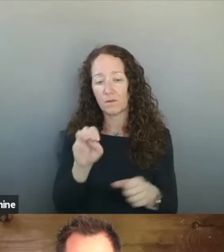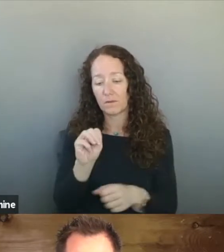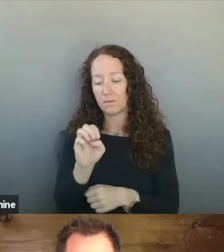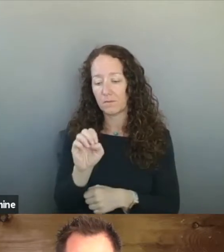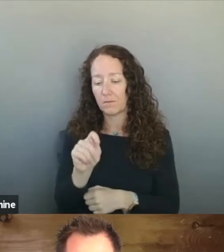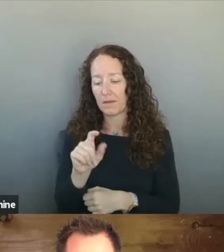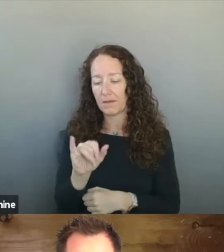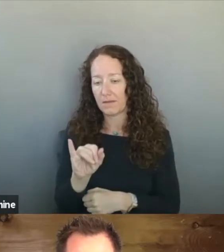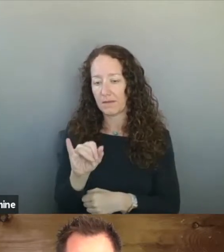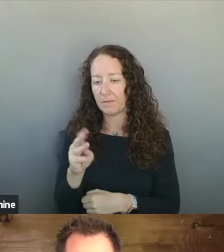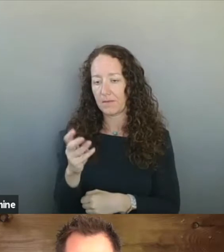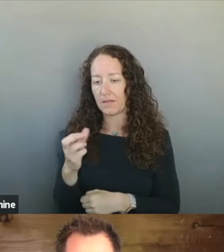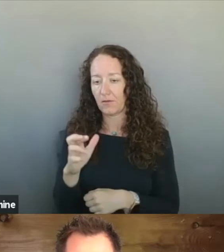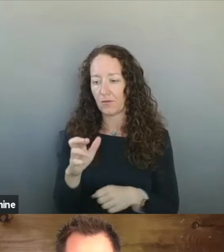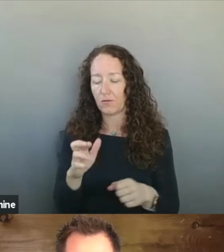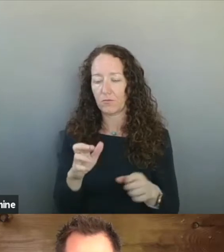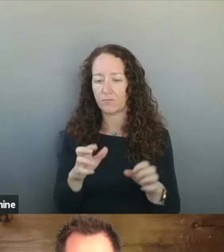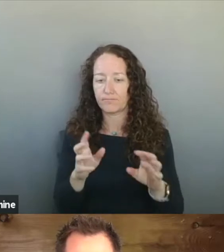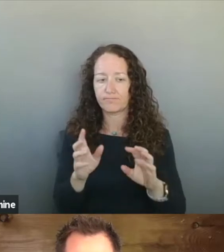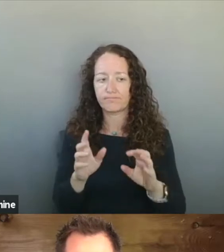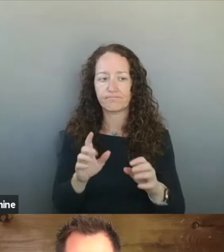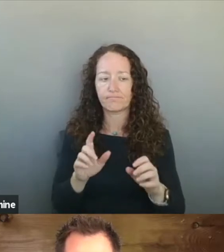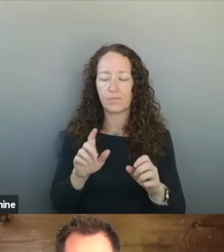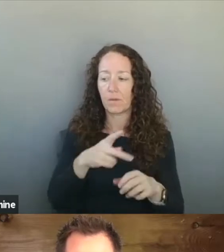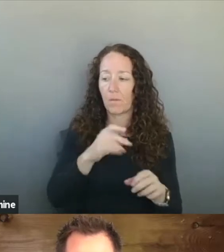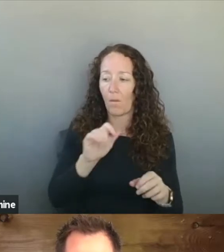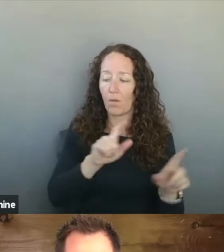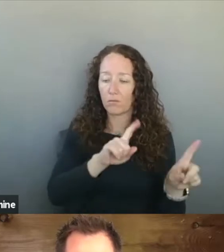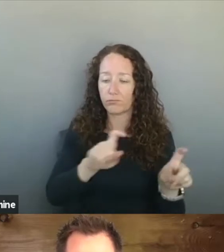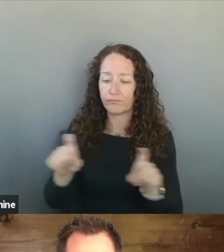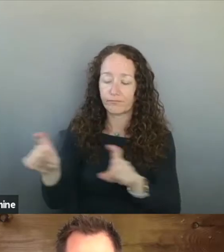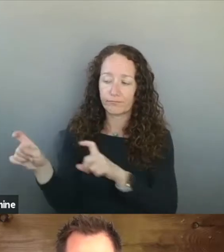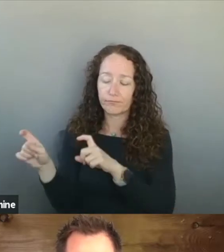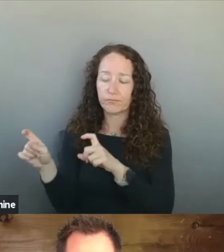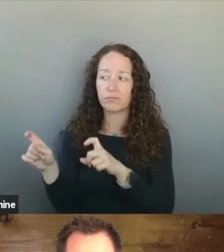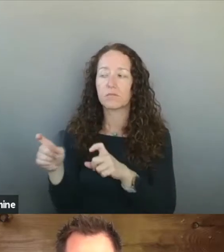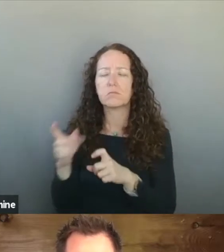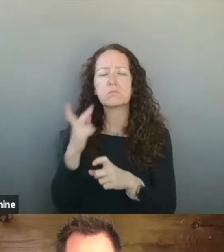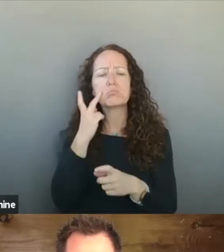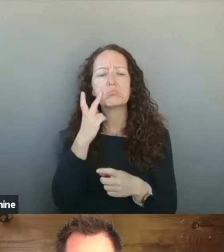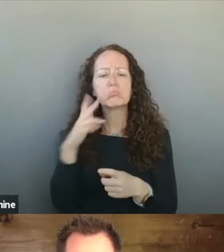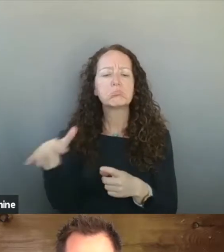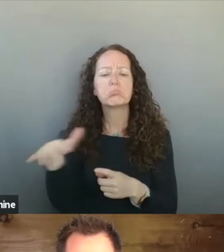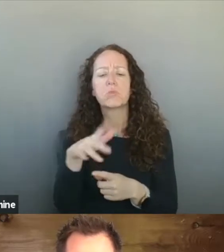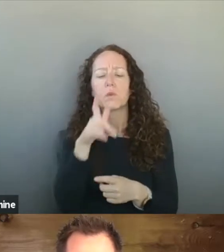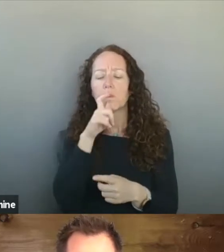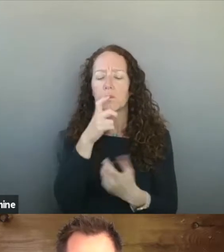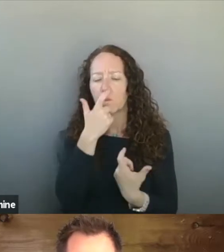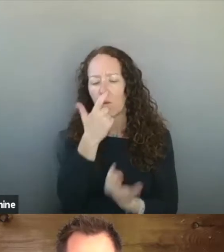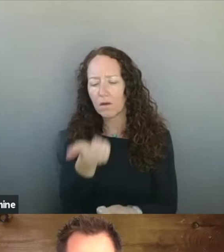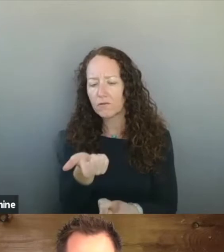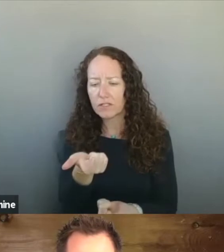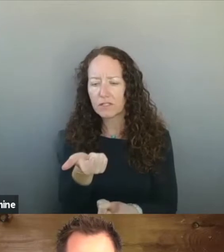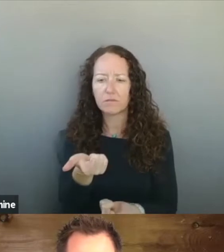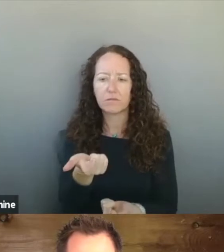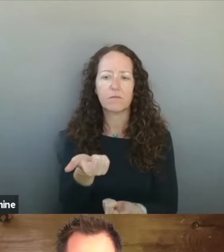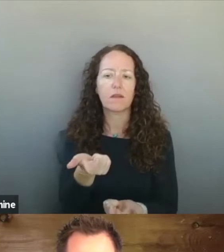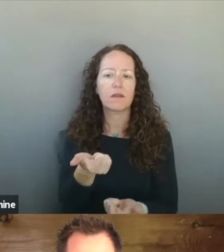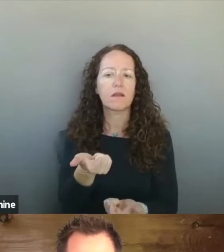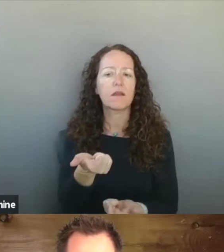worth keeping in mind the way that our attendees responded in moments where it might make sense to speak to